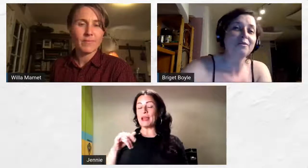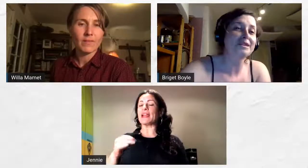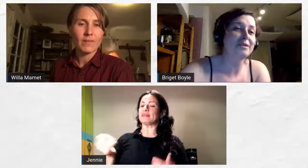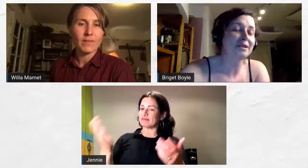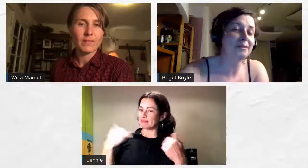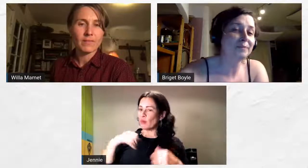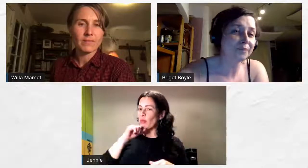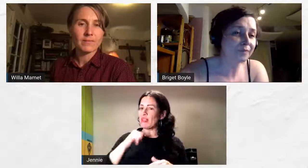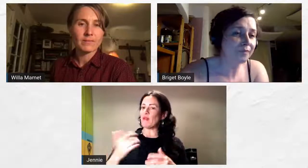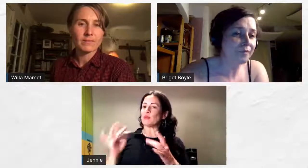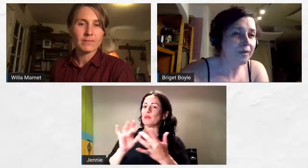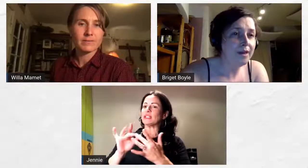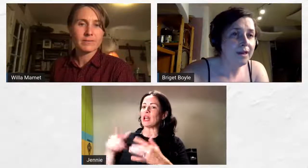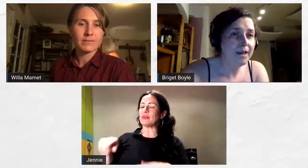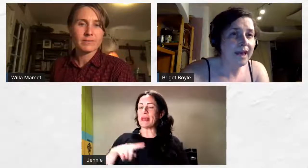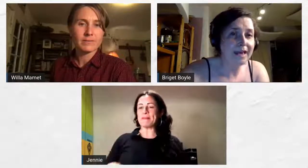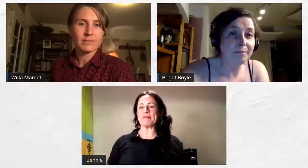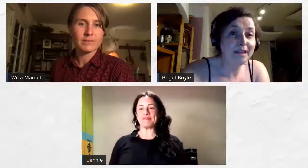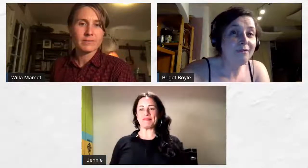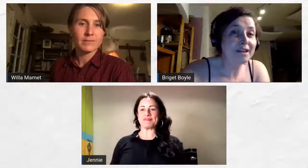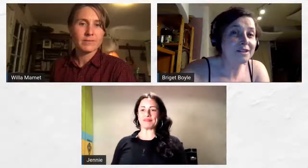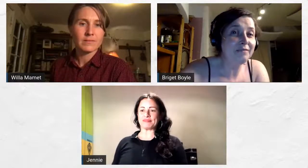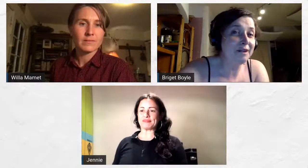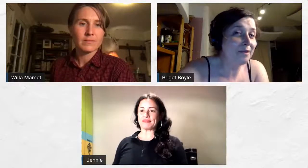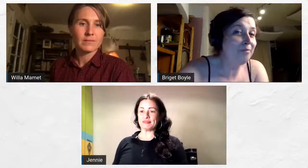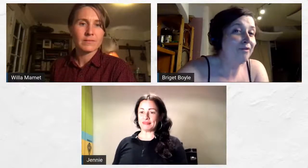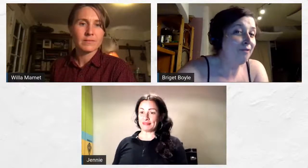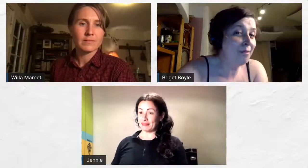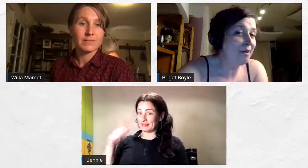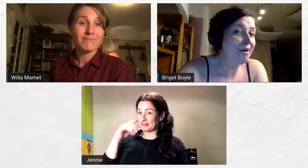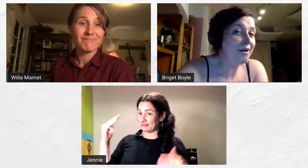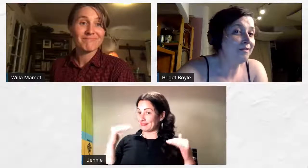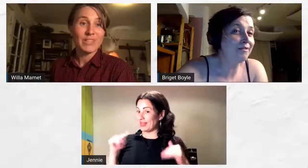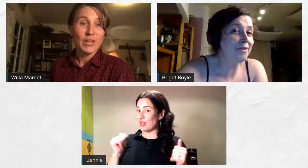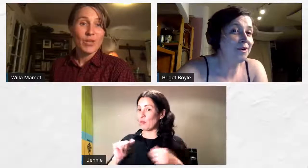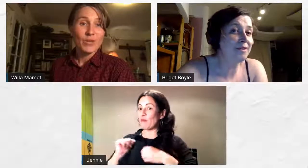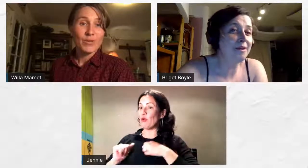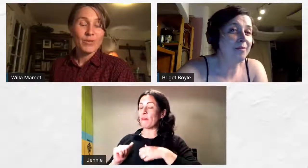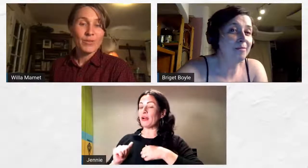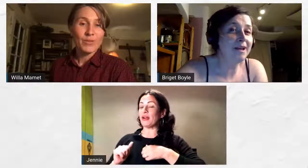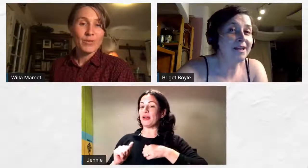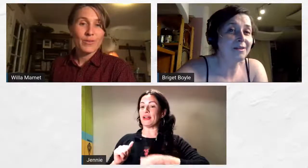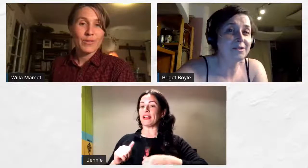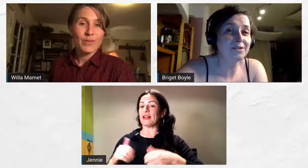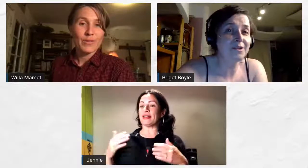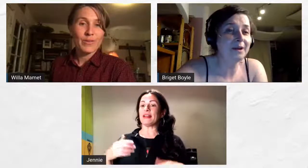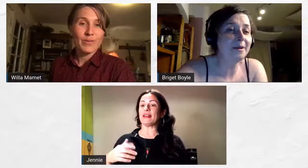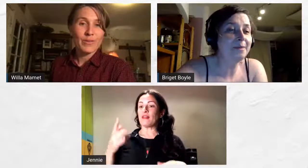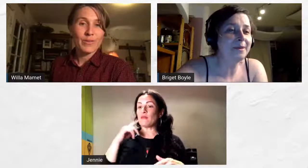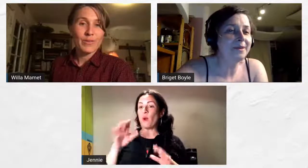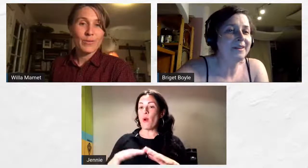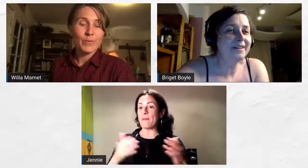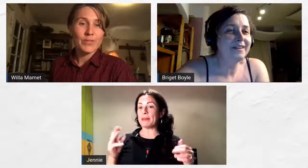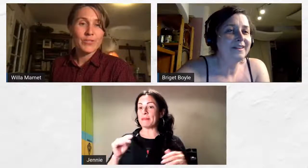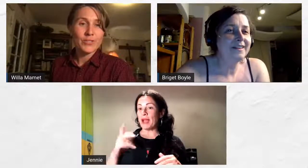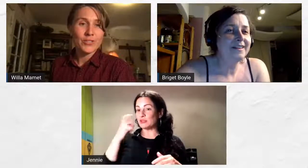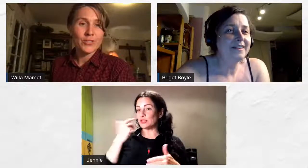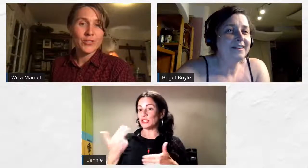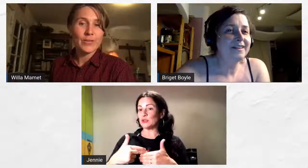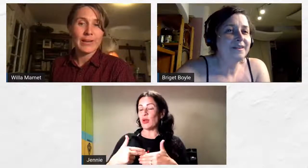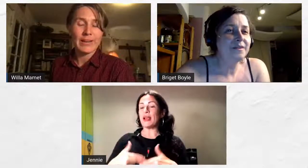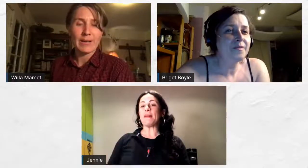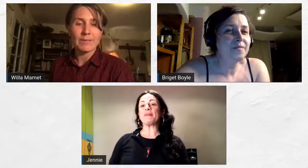love to reach out to them. And I believe we actually have another performer for the open mic who just showed up. We